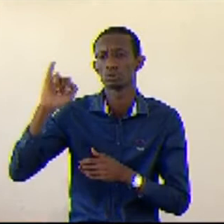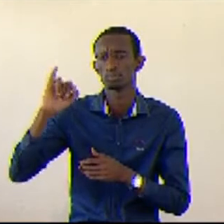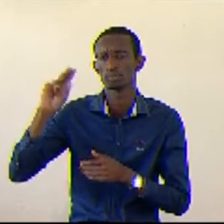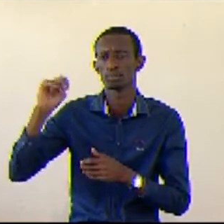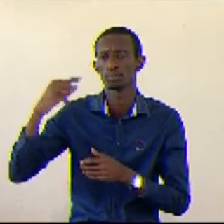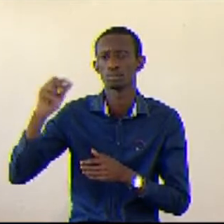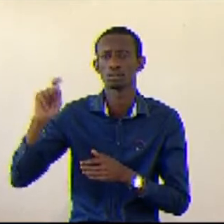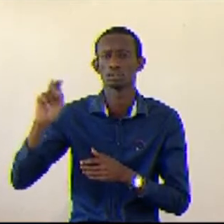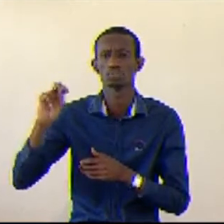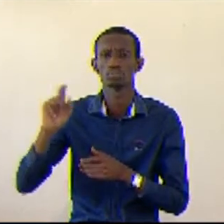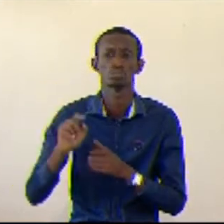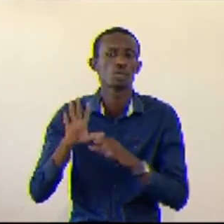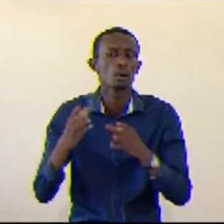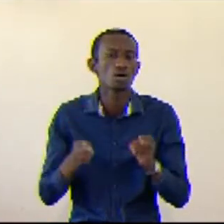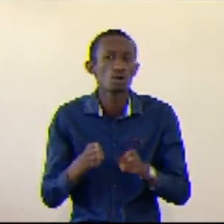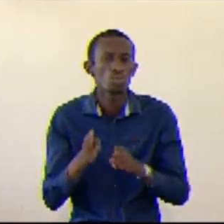work?